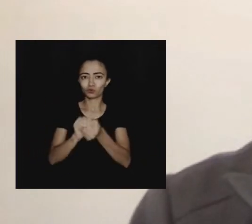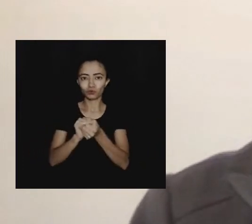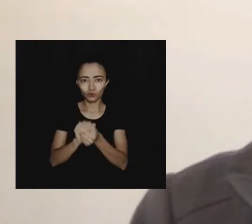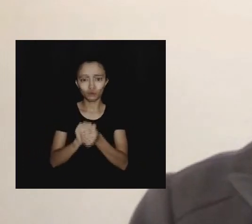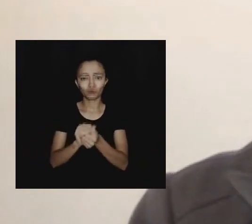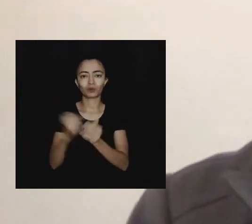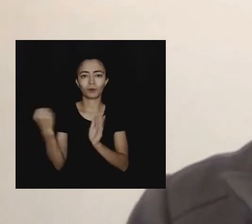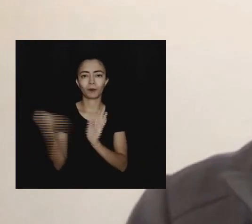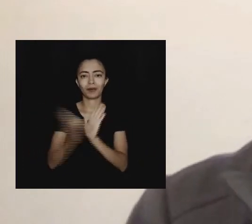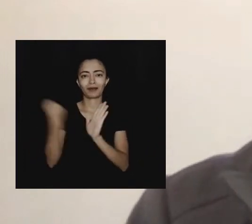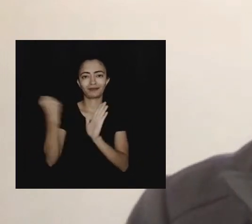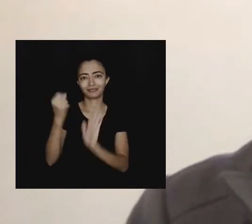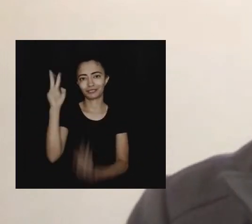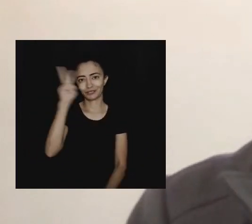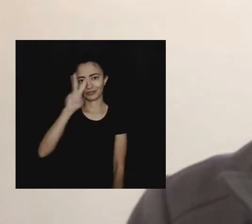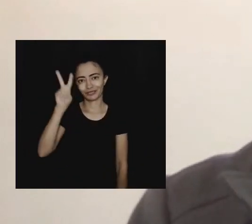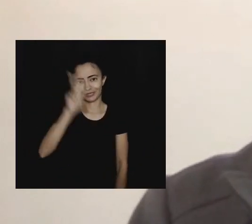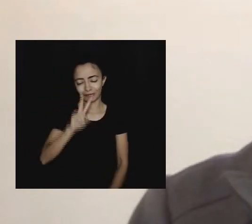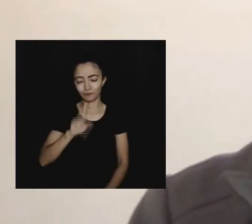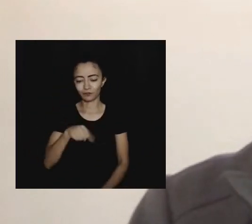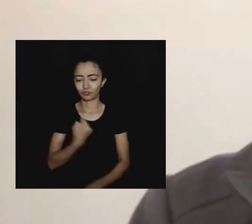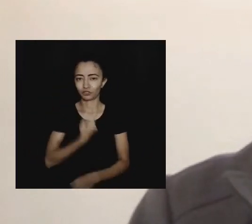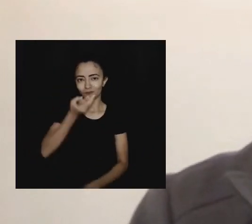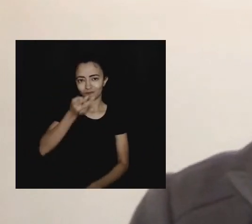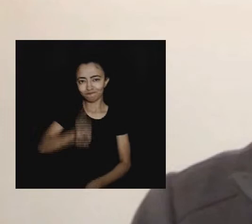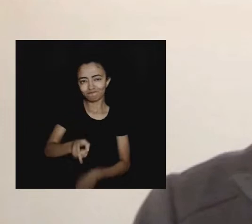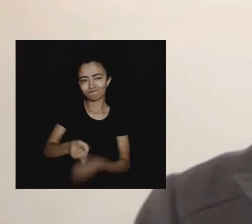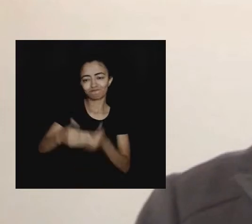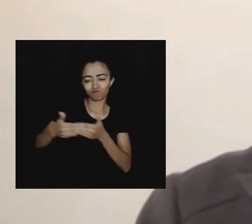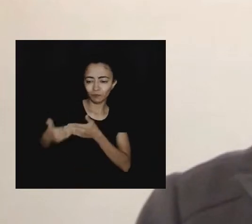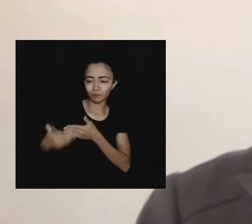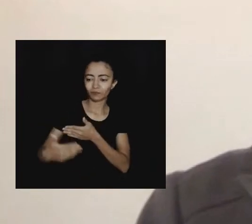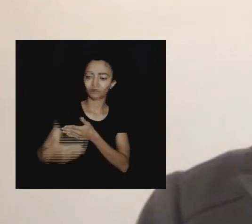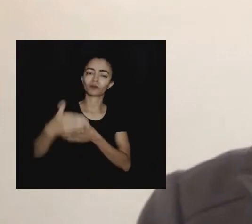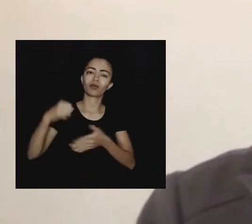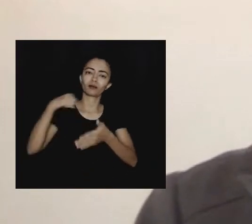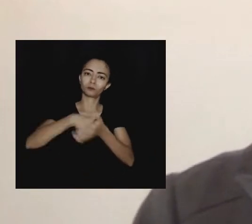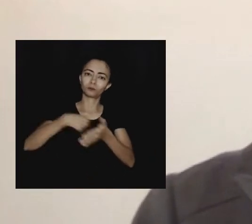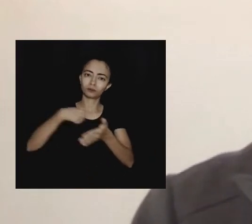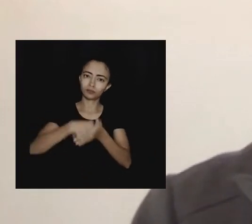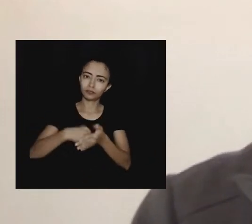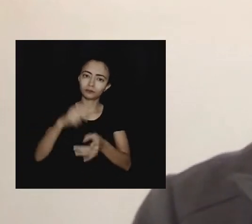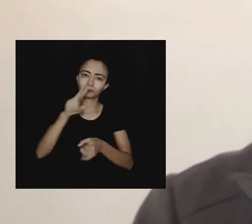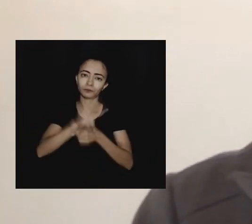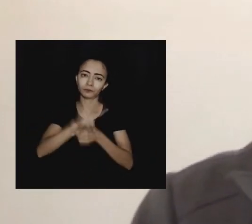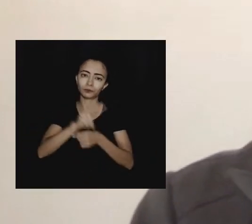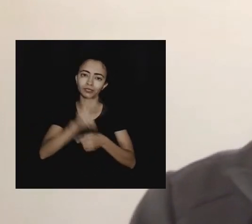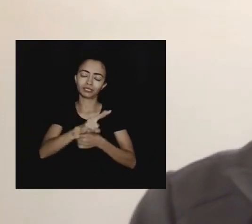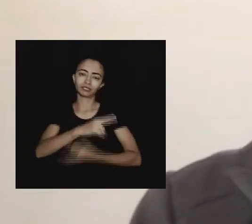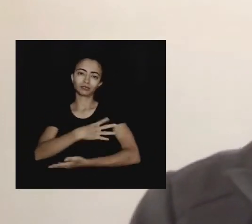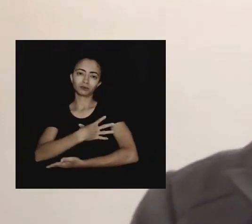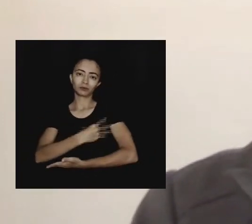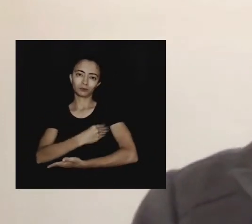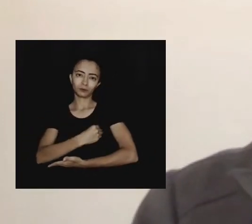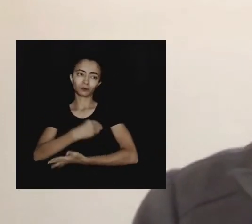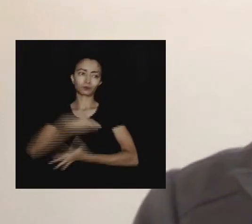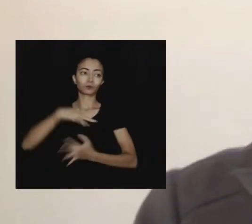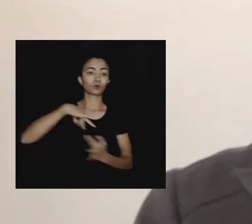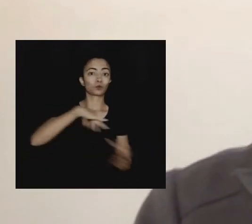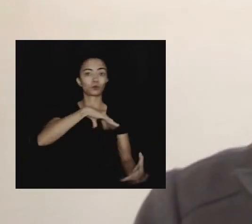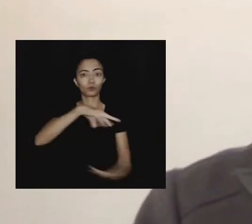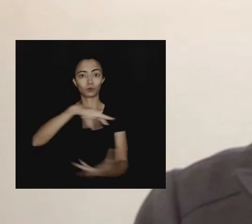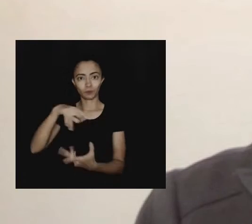in history, all this participation, so that we can continue fighting the good fight